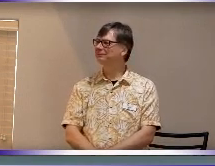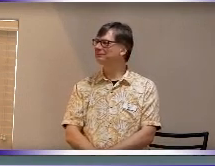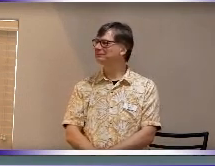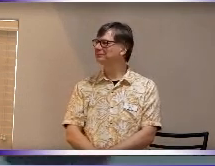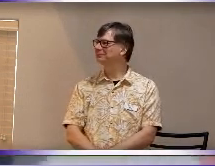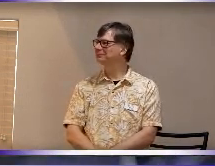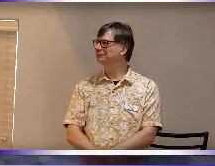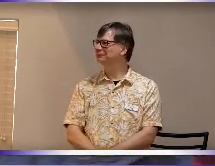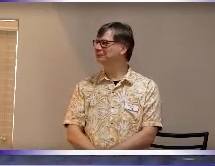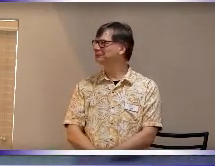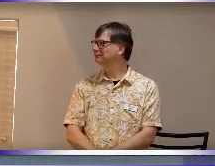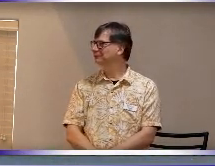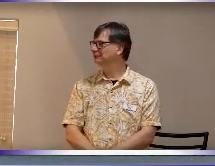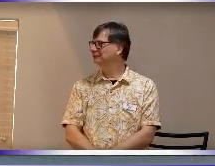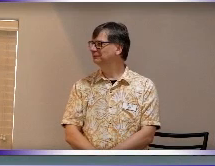Yay.